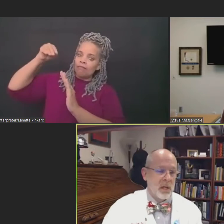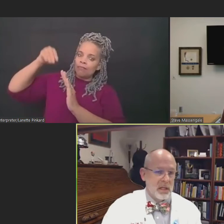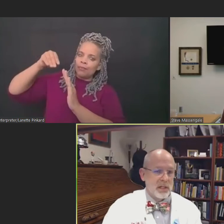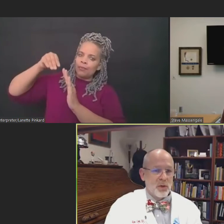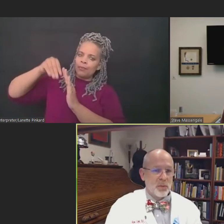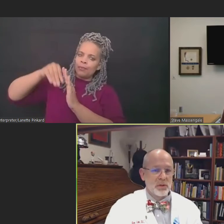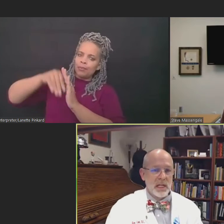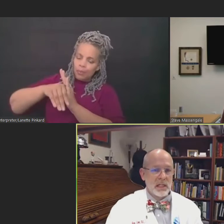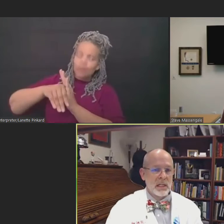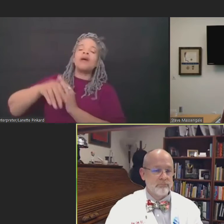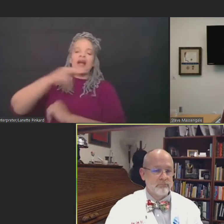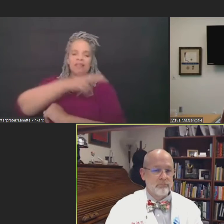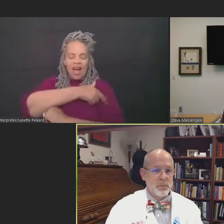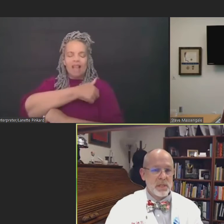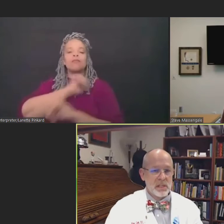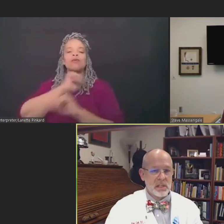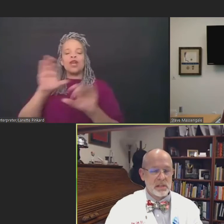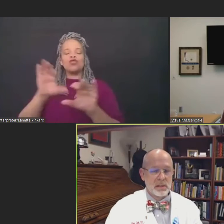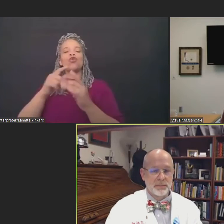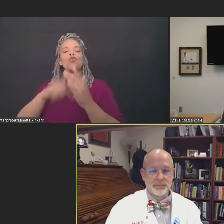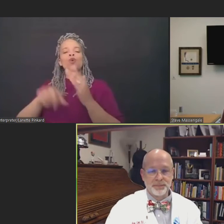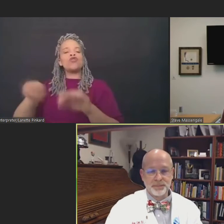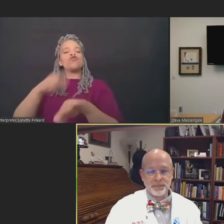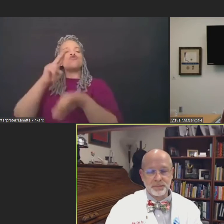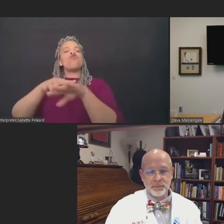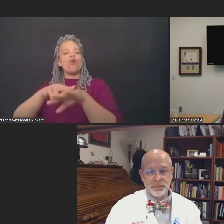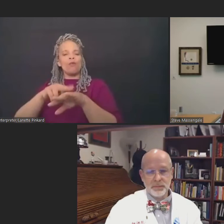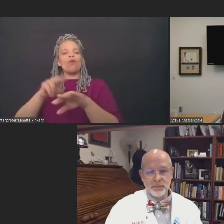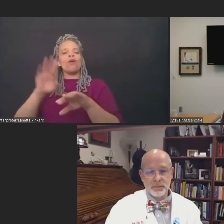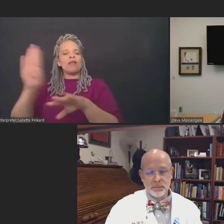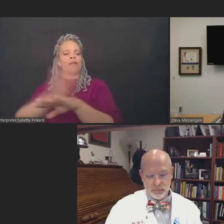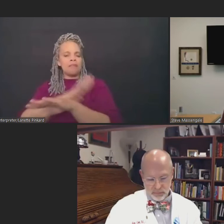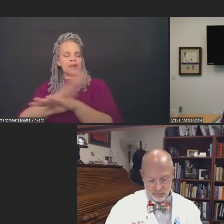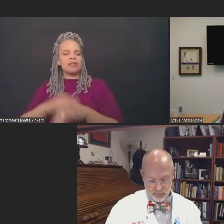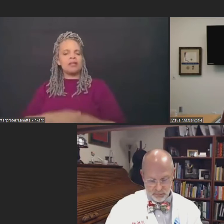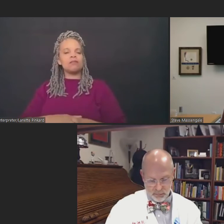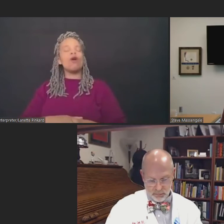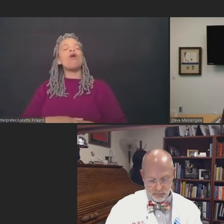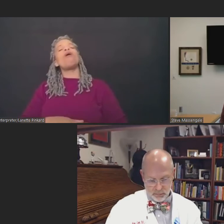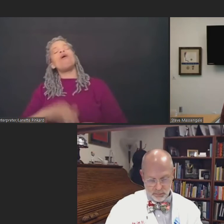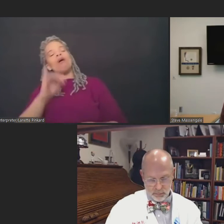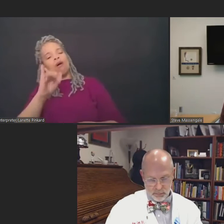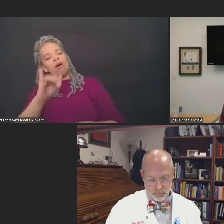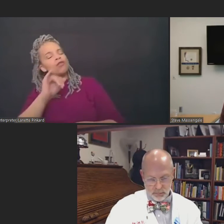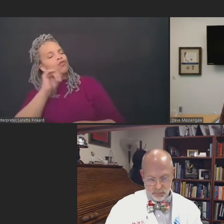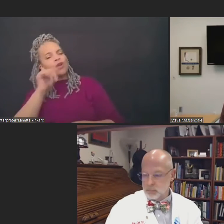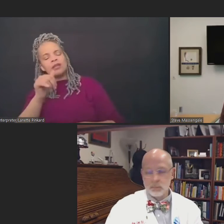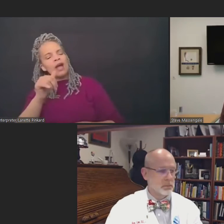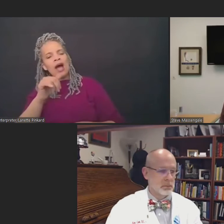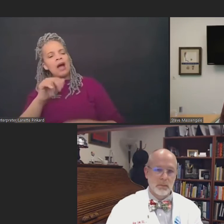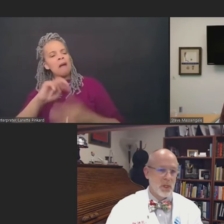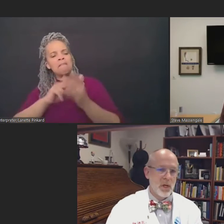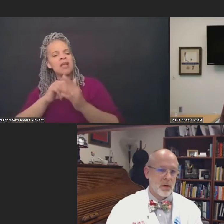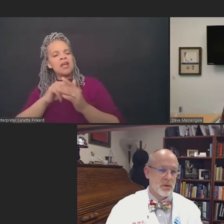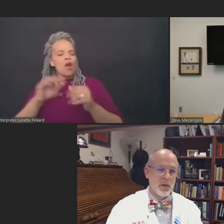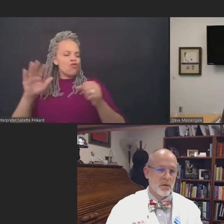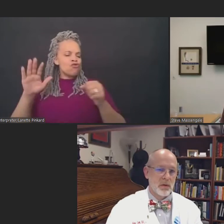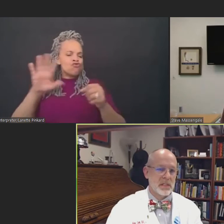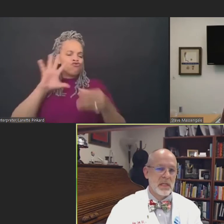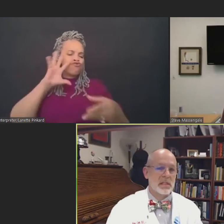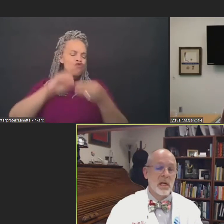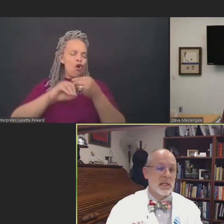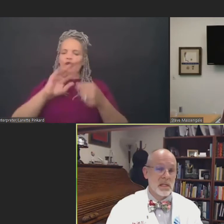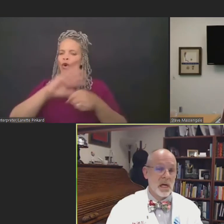do their normal daily business. So it may not reflect entirely a COVID situation right now.